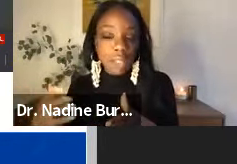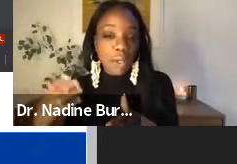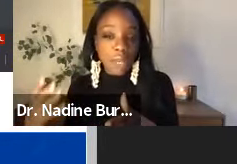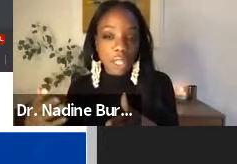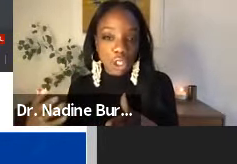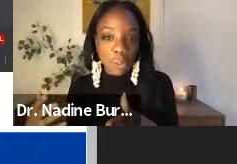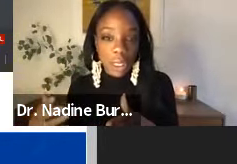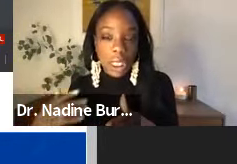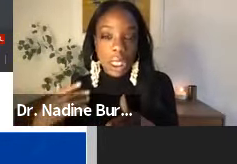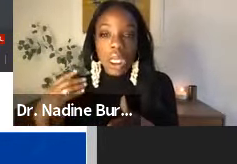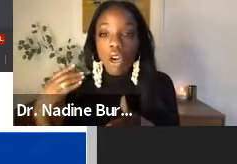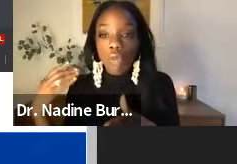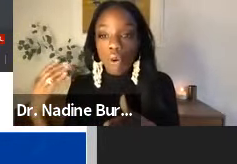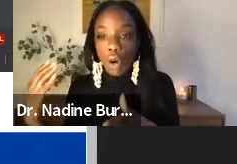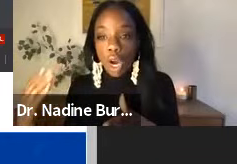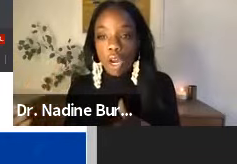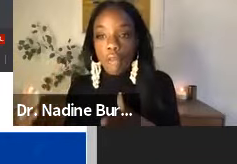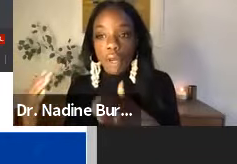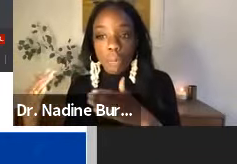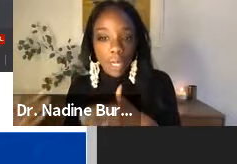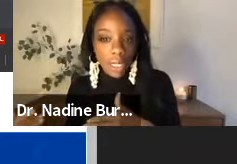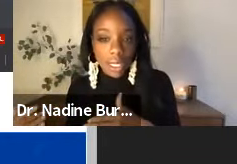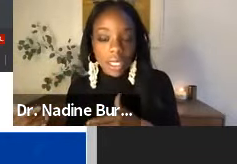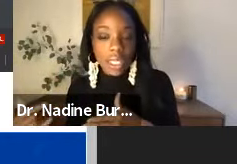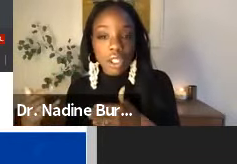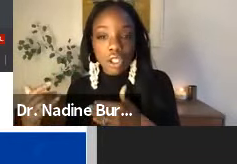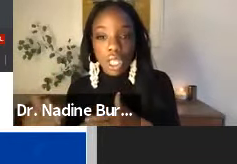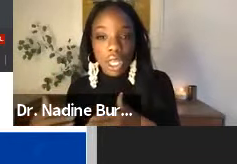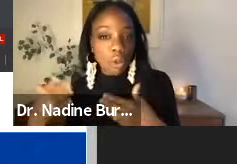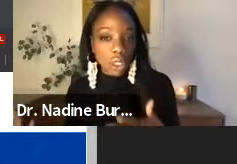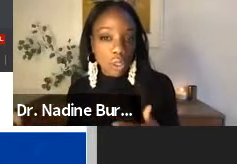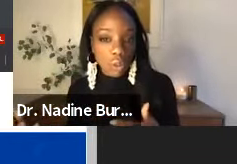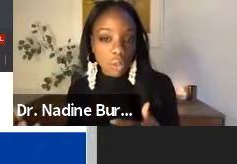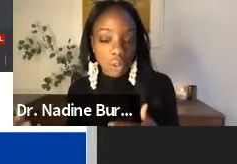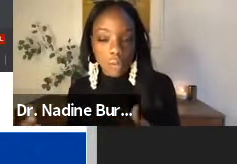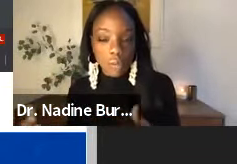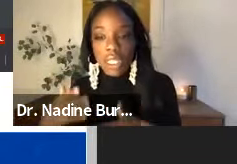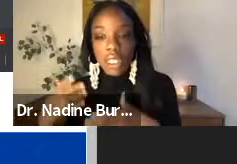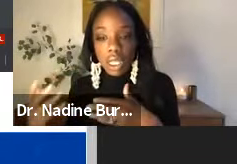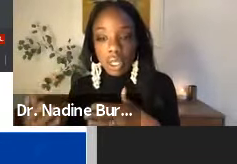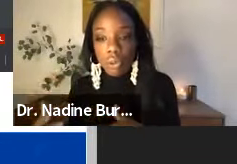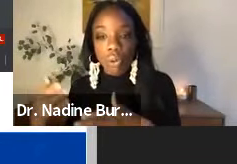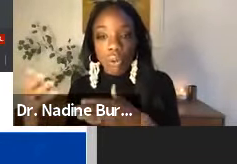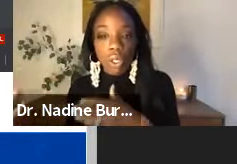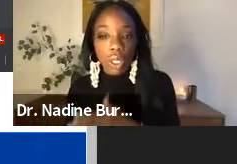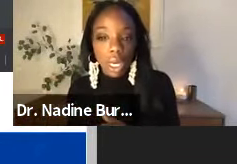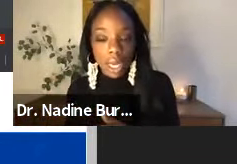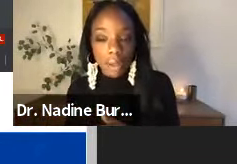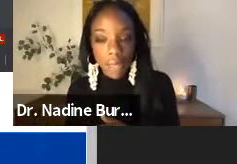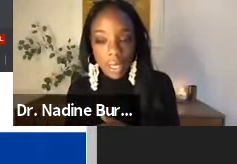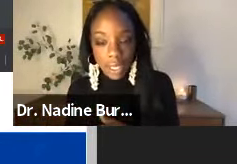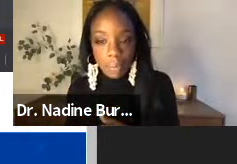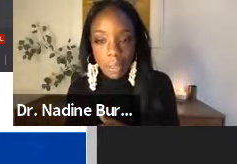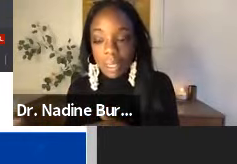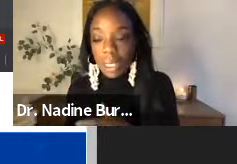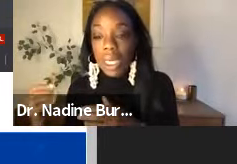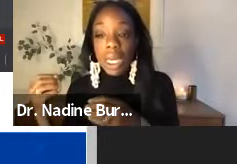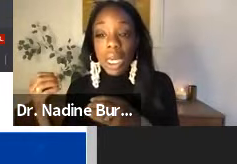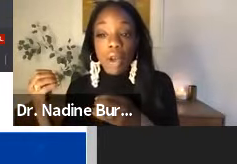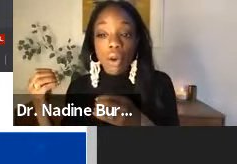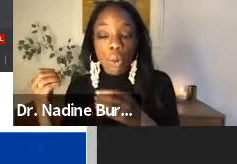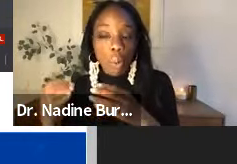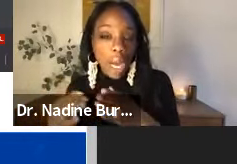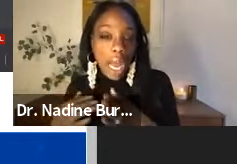the assessment of eligibility of a pre-existing condition that increases the risk for COVID-19 or a